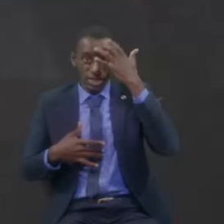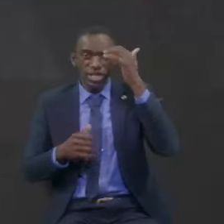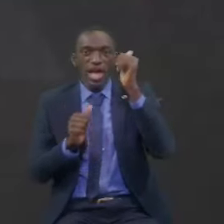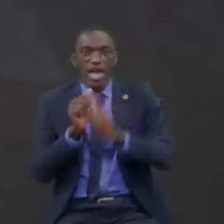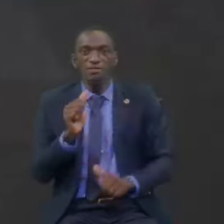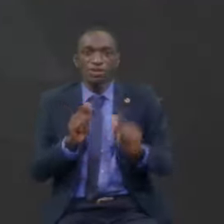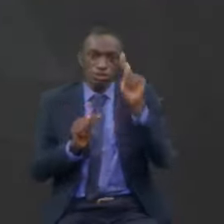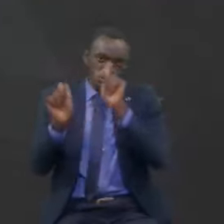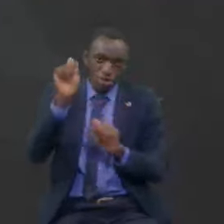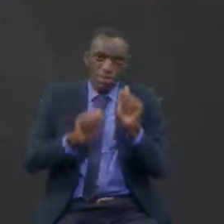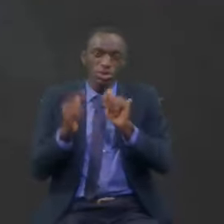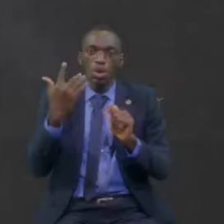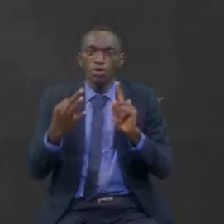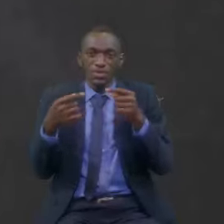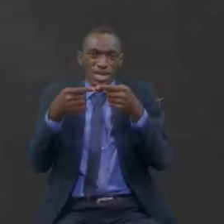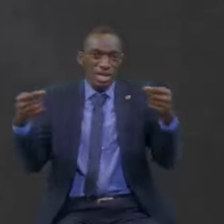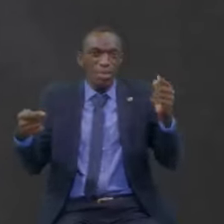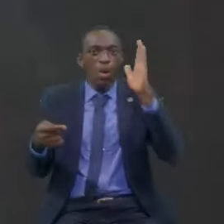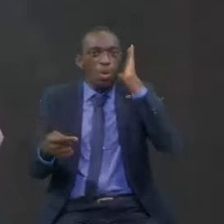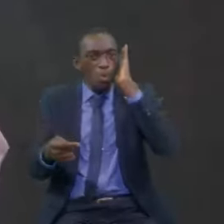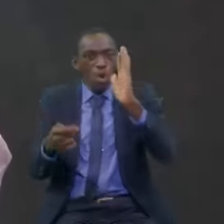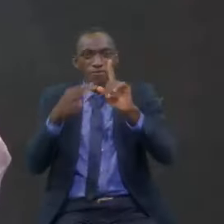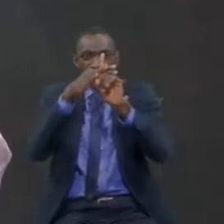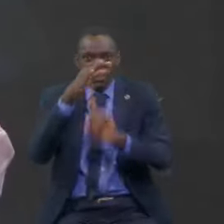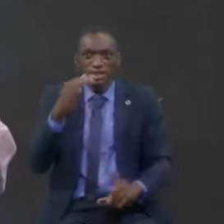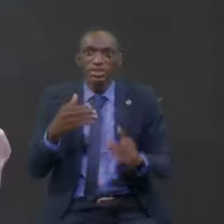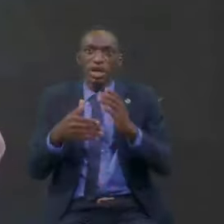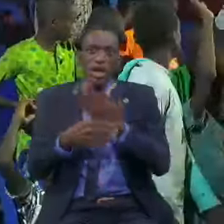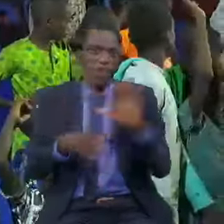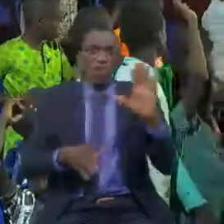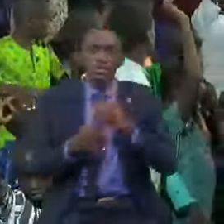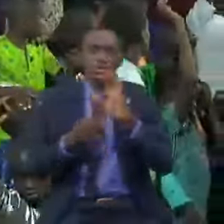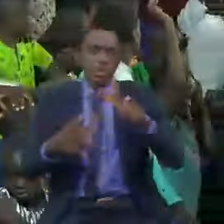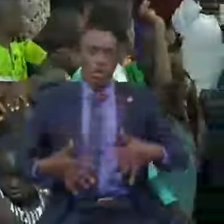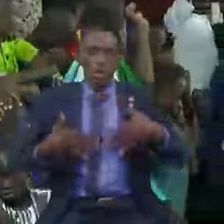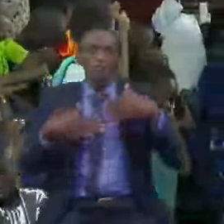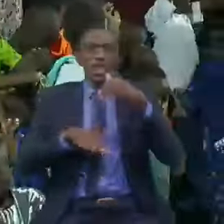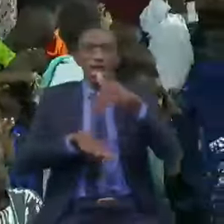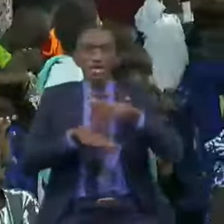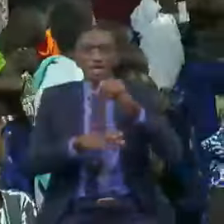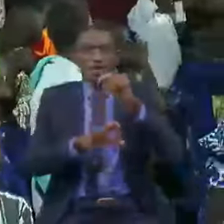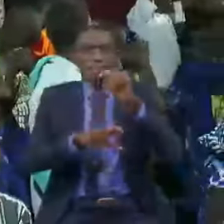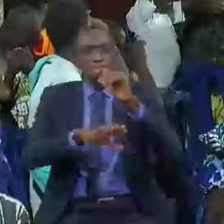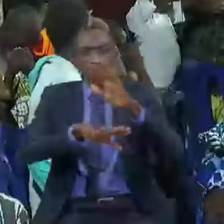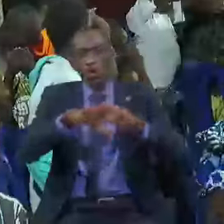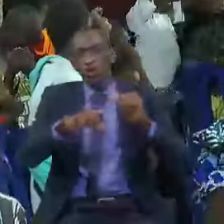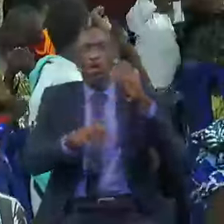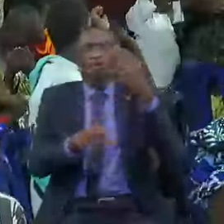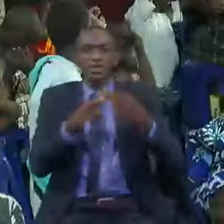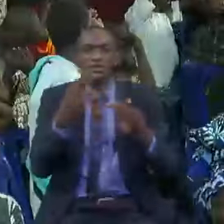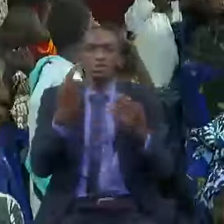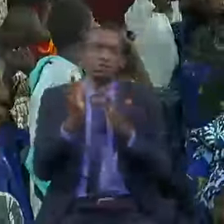your life at the mention of the name of Jesus. My time has